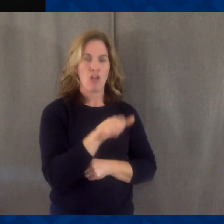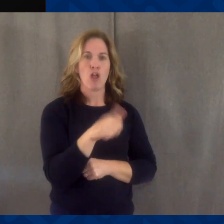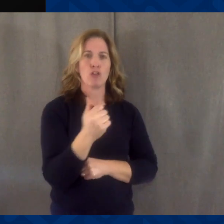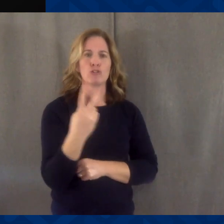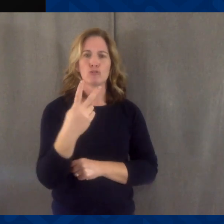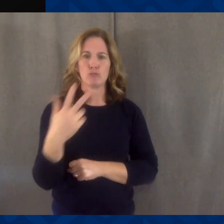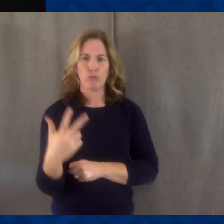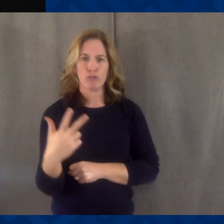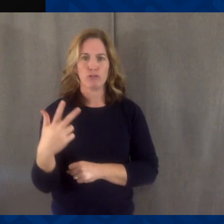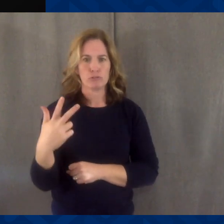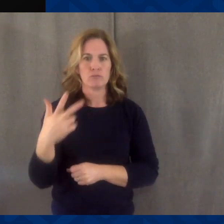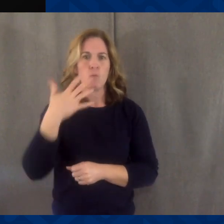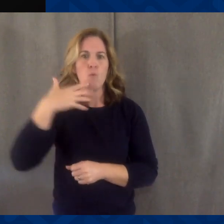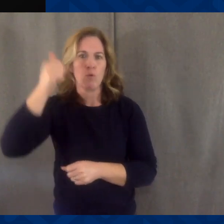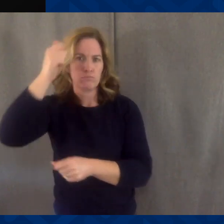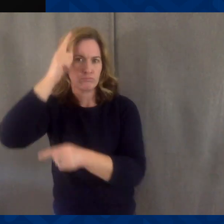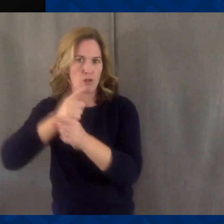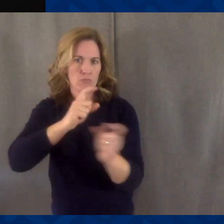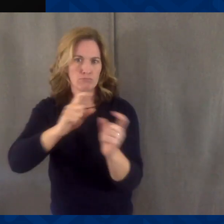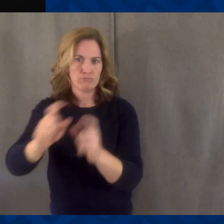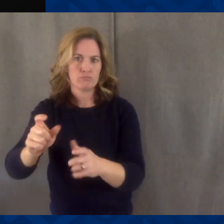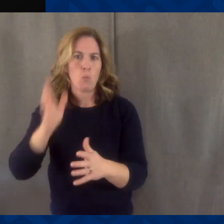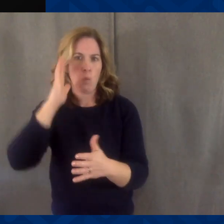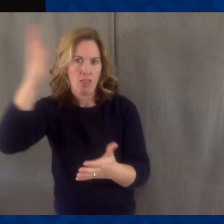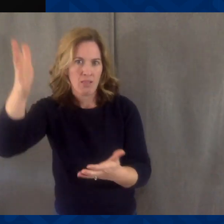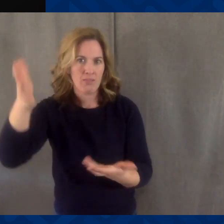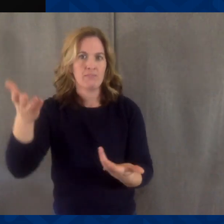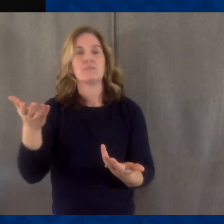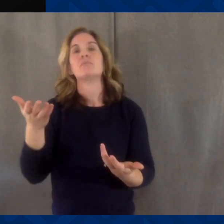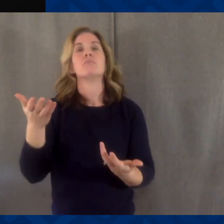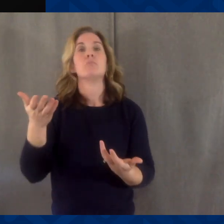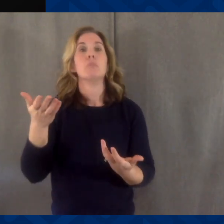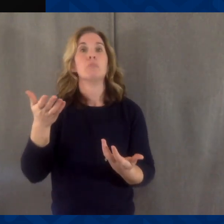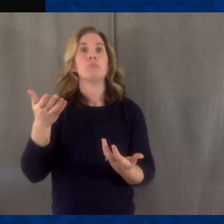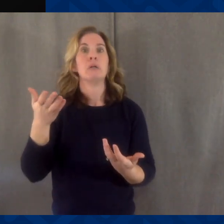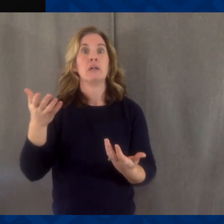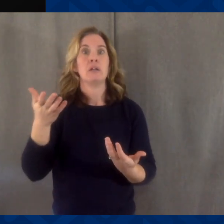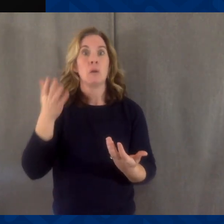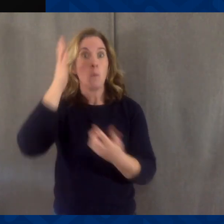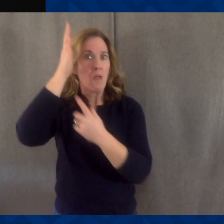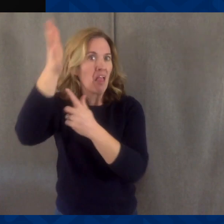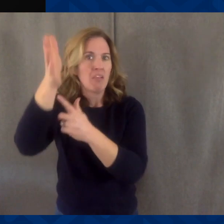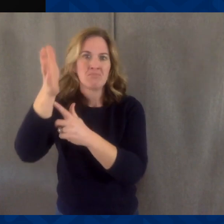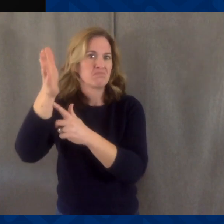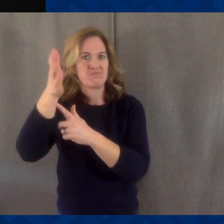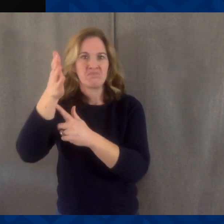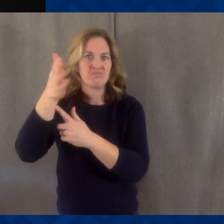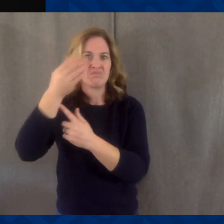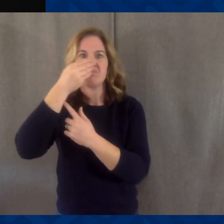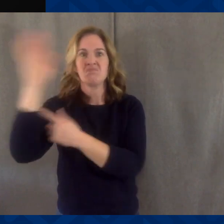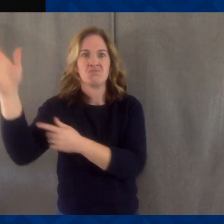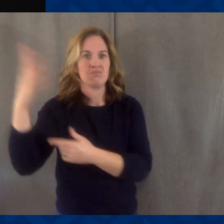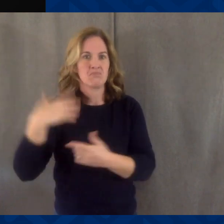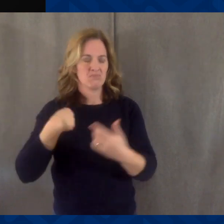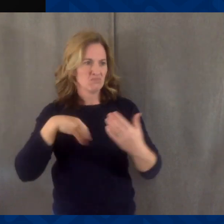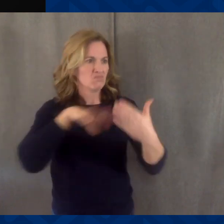his older brother. And so he approaches his father, and he demands his inheritance, and he says, give me my share of the